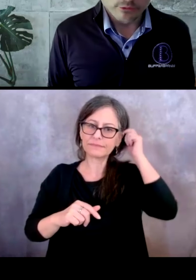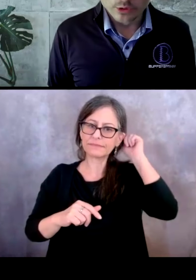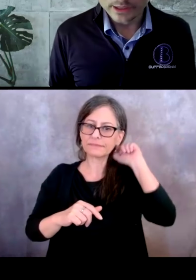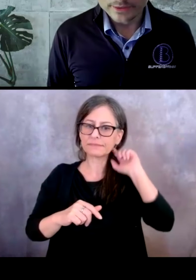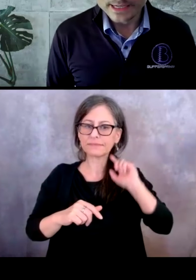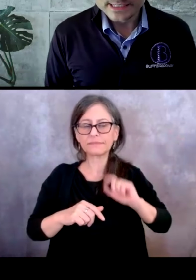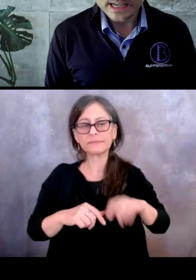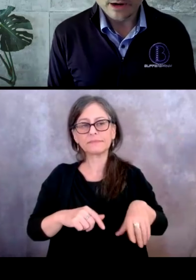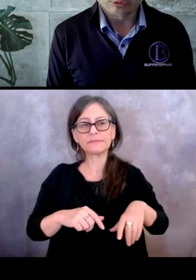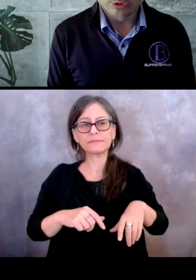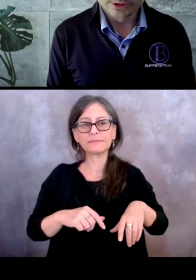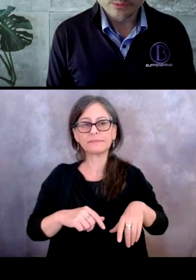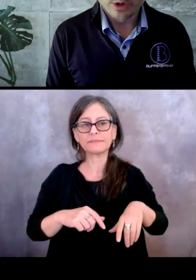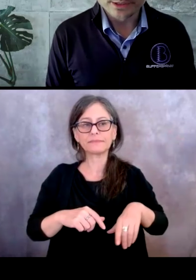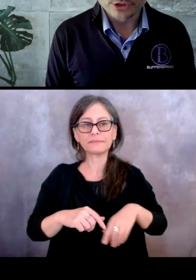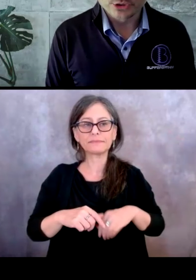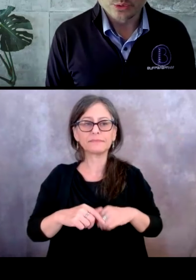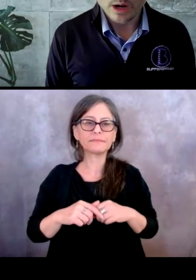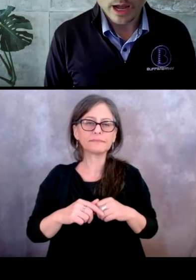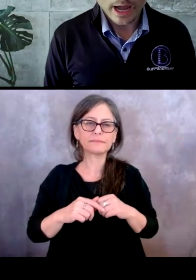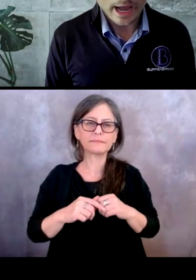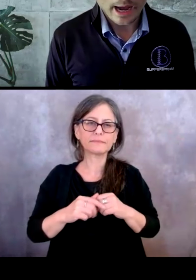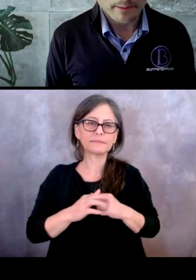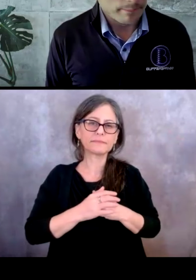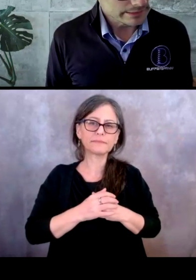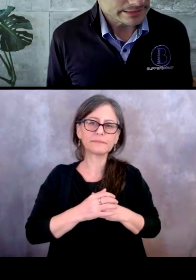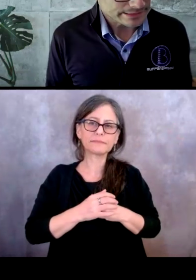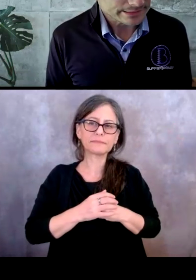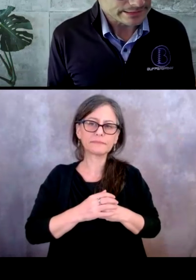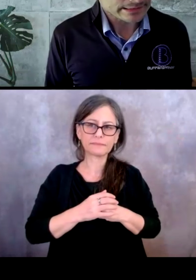Before we get rolling on this, really want to